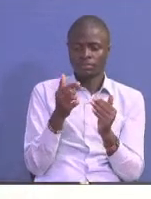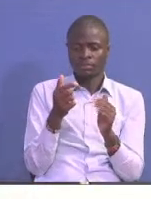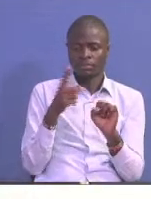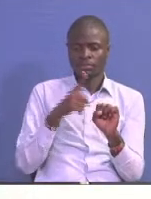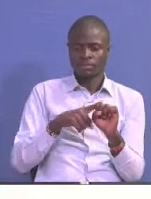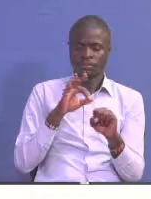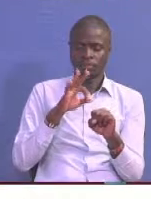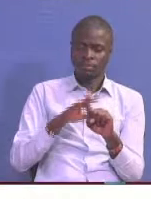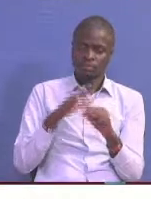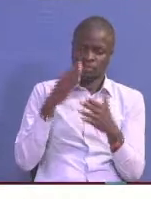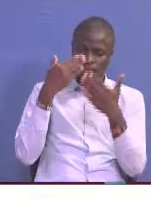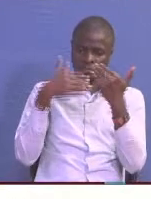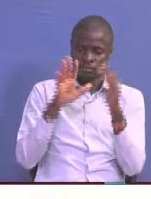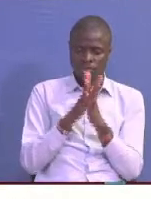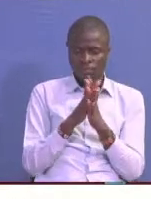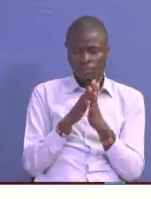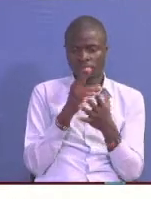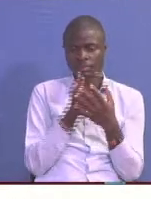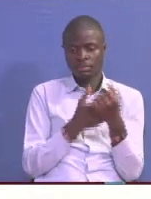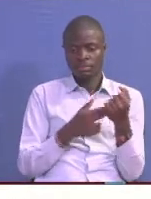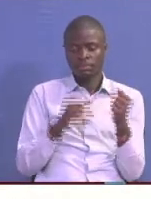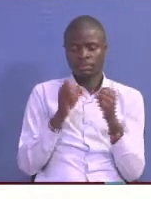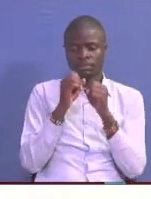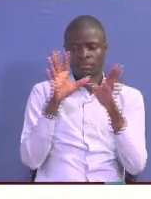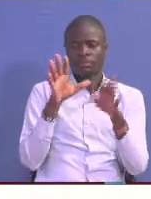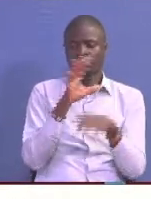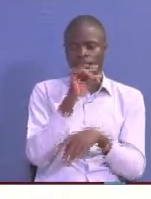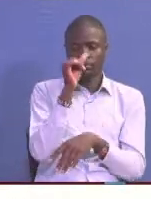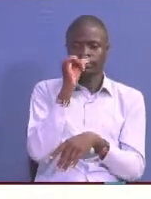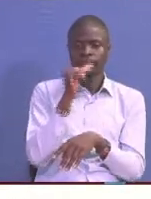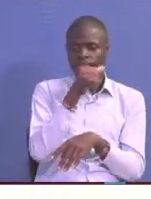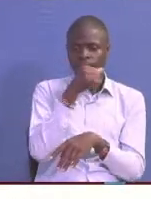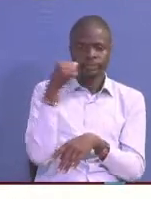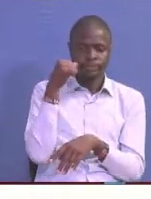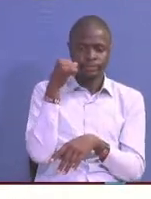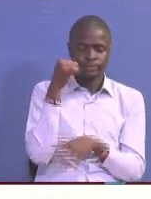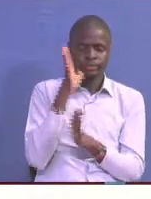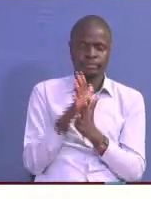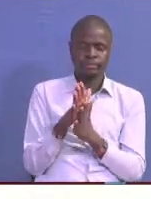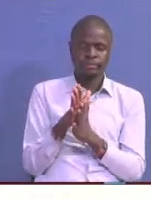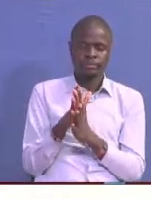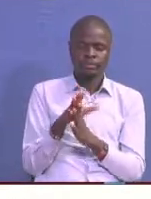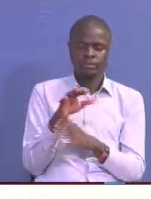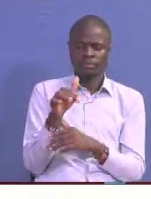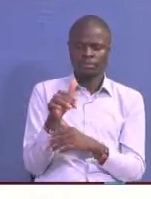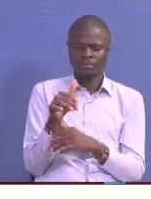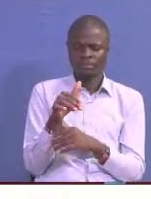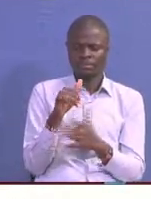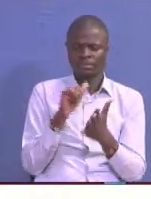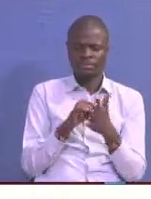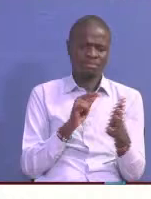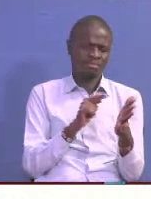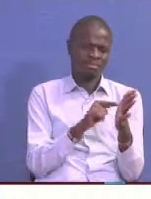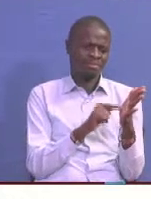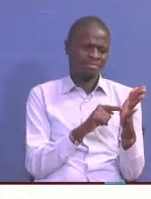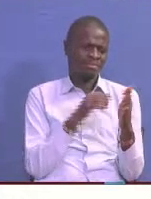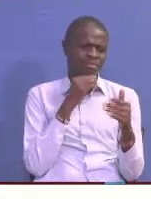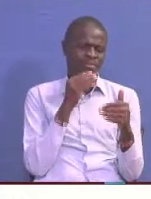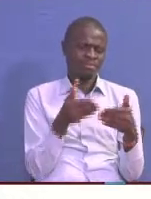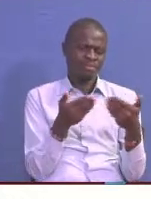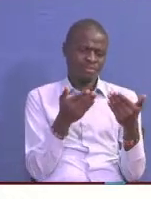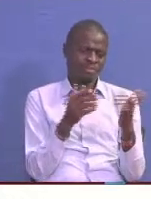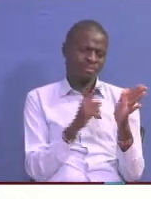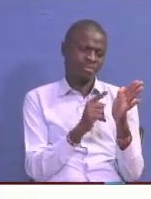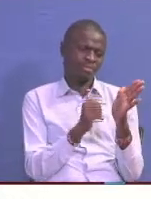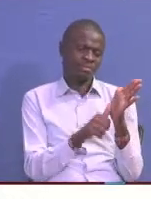68 universities, both public and private. Well, and at that point, he posed a challenge and